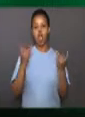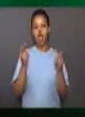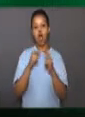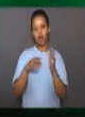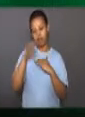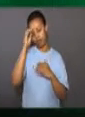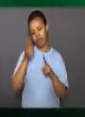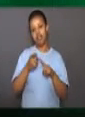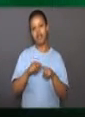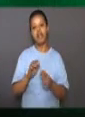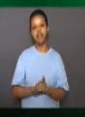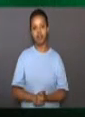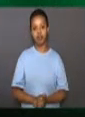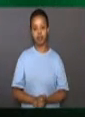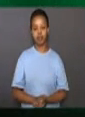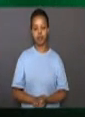Let's get back to our lesson.